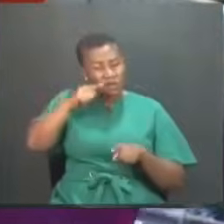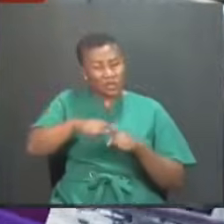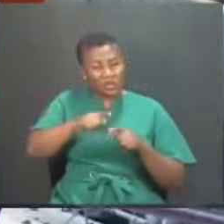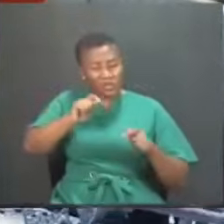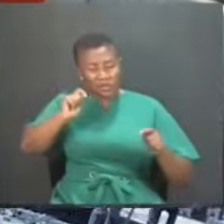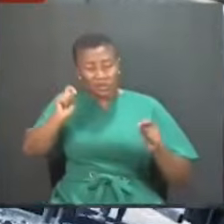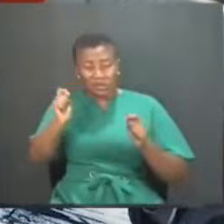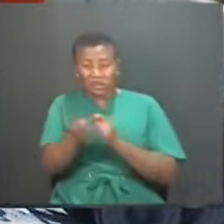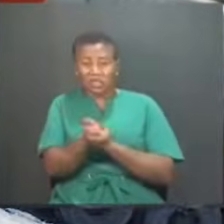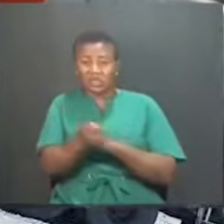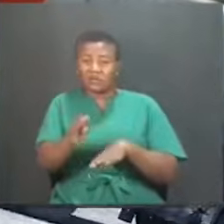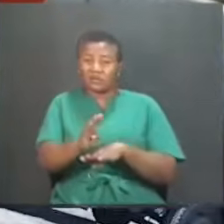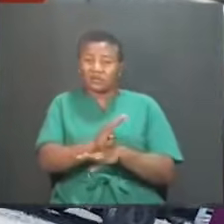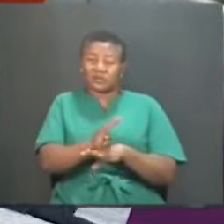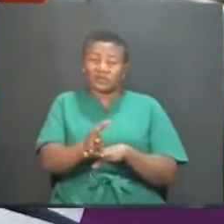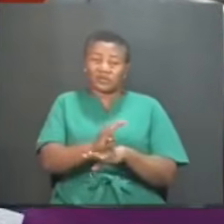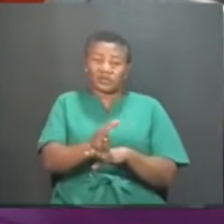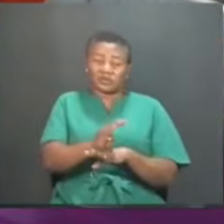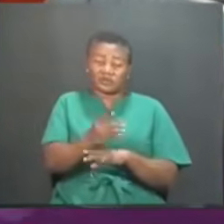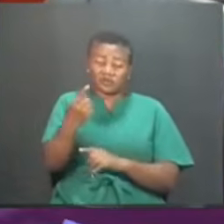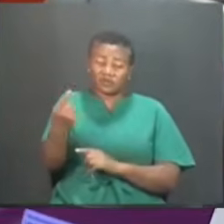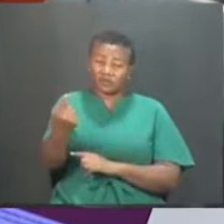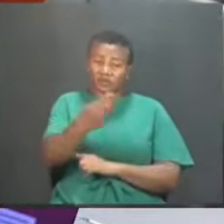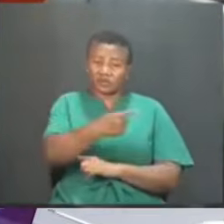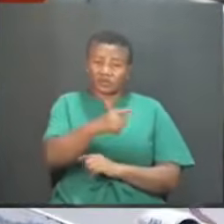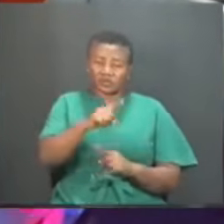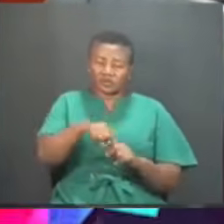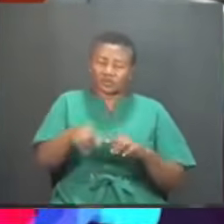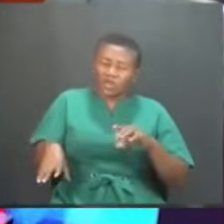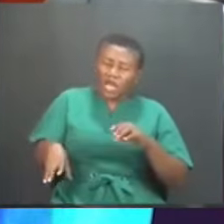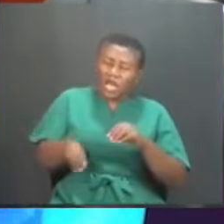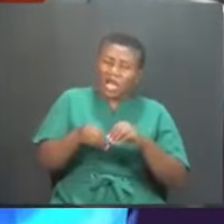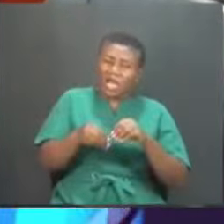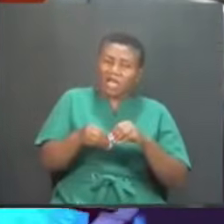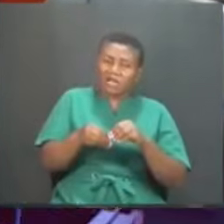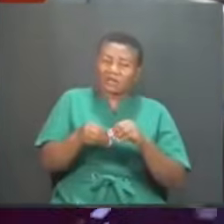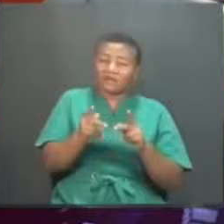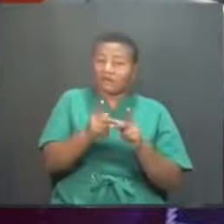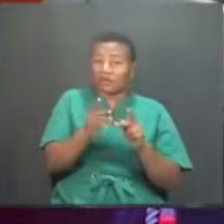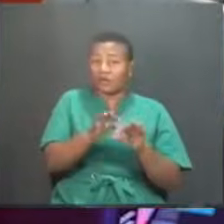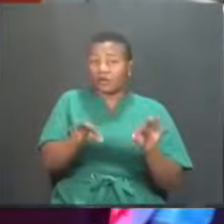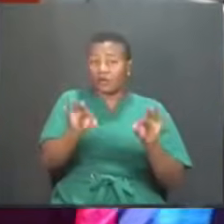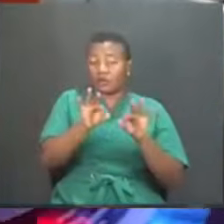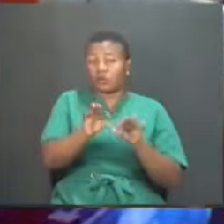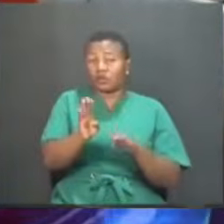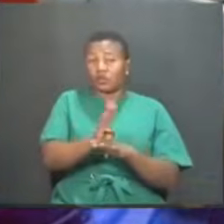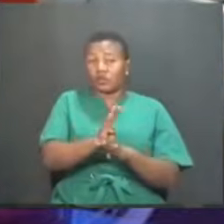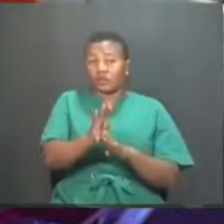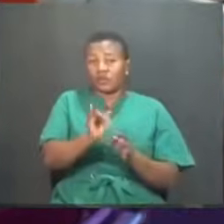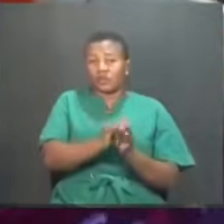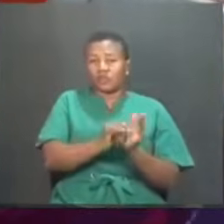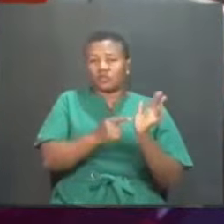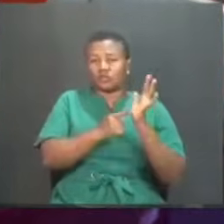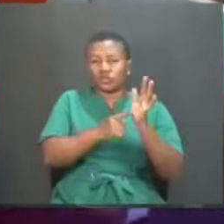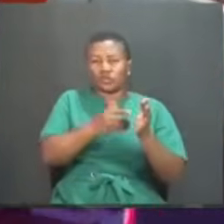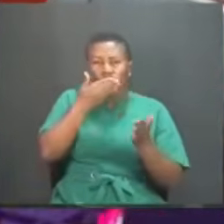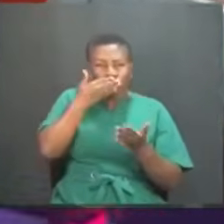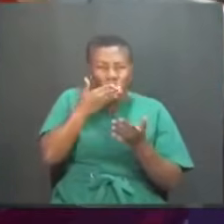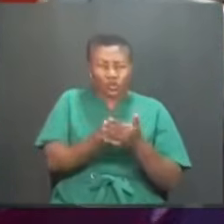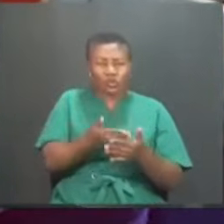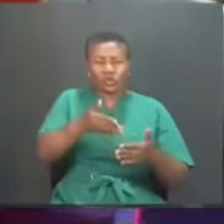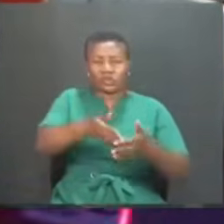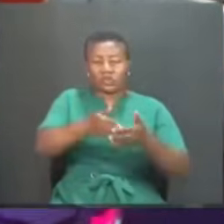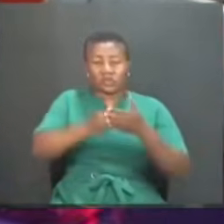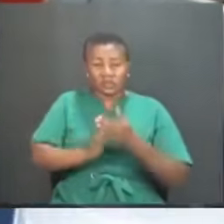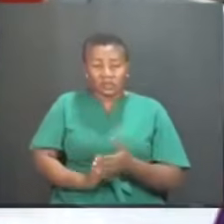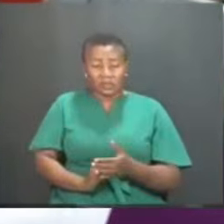business of the day to incorporate this very important statement from the other side of the House. That demonstrates good leadership. It